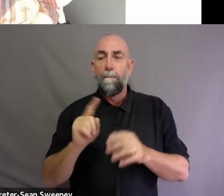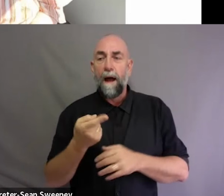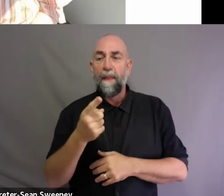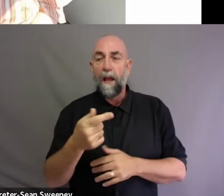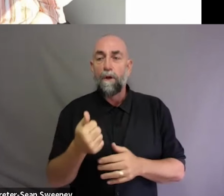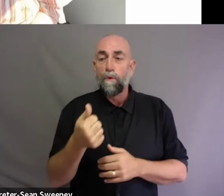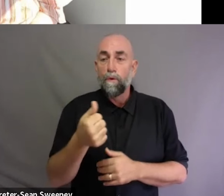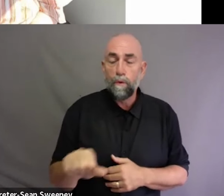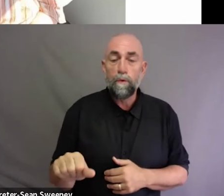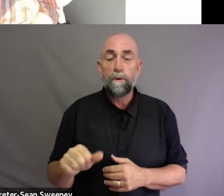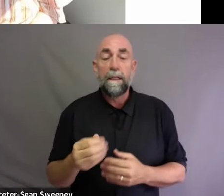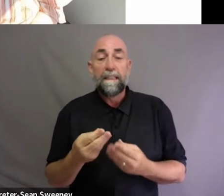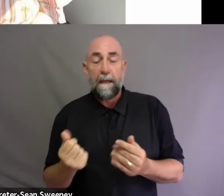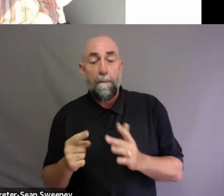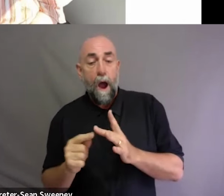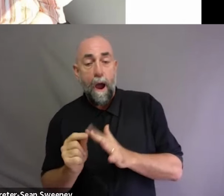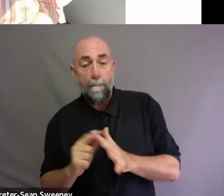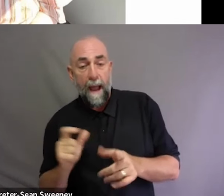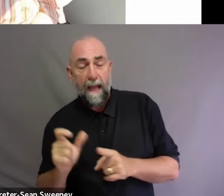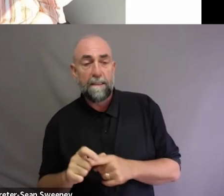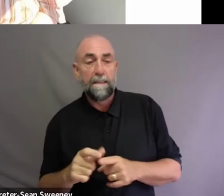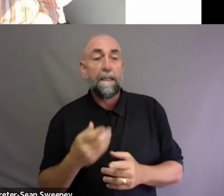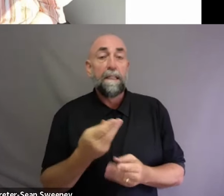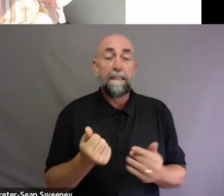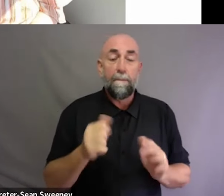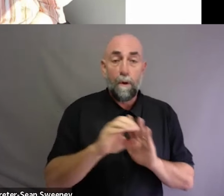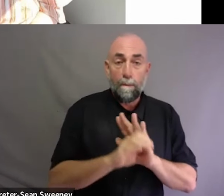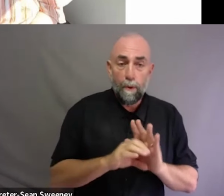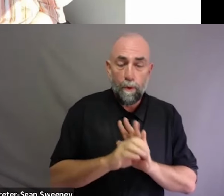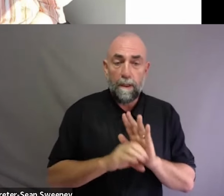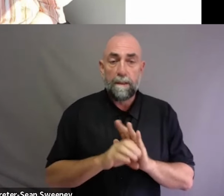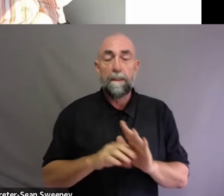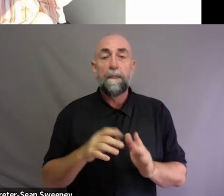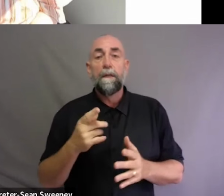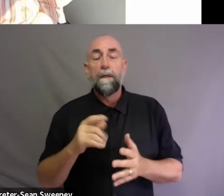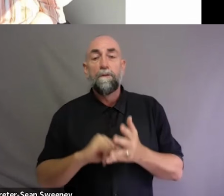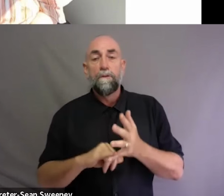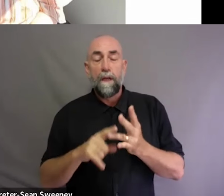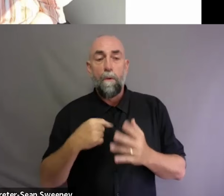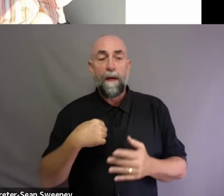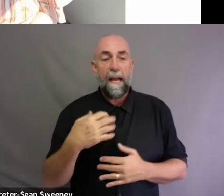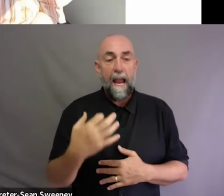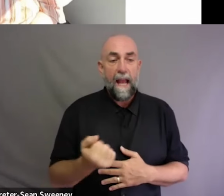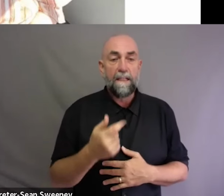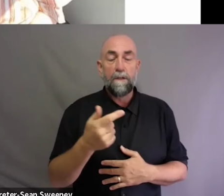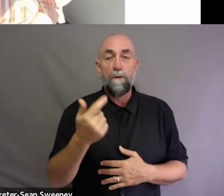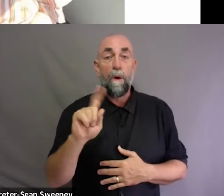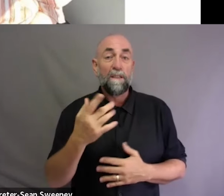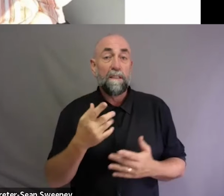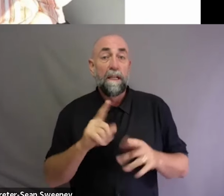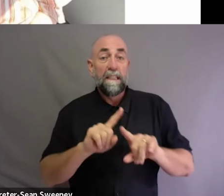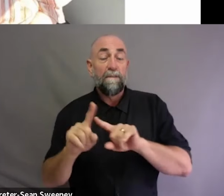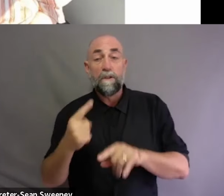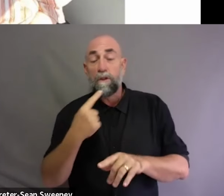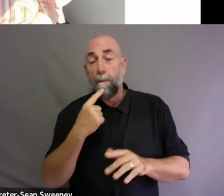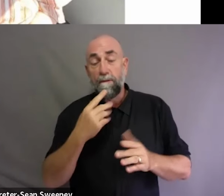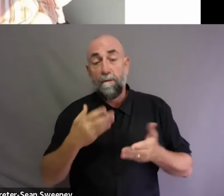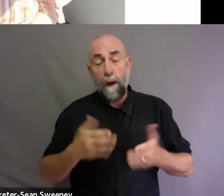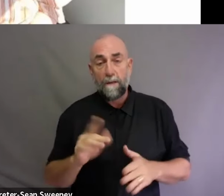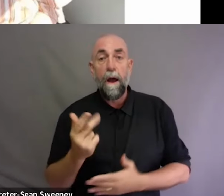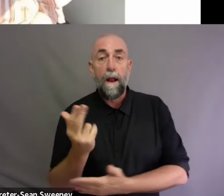some used iPads, some used computers, but most of them actually preferred the sort of lo-fi methods like pencil, and more prominently